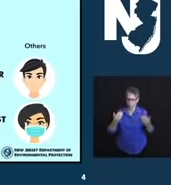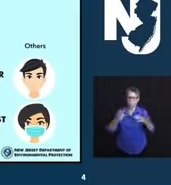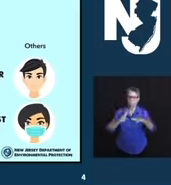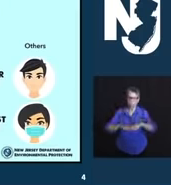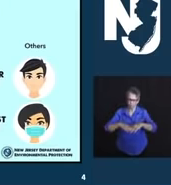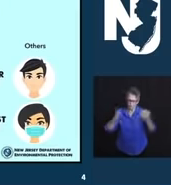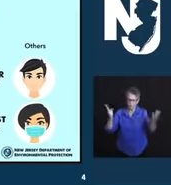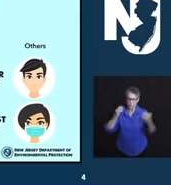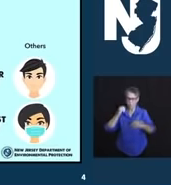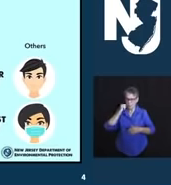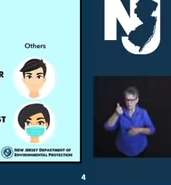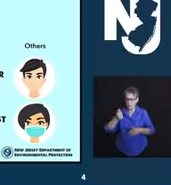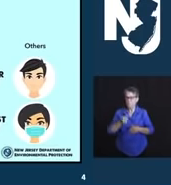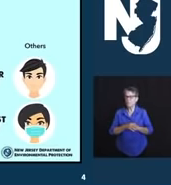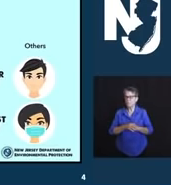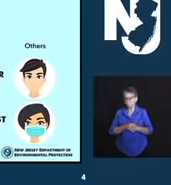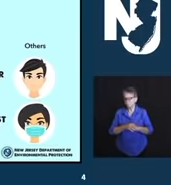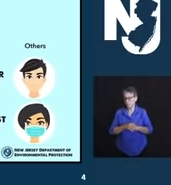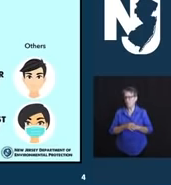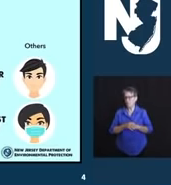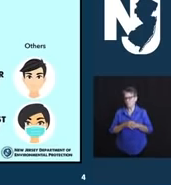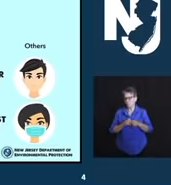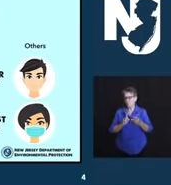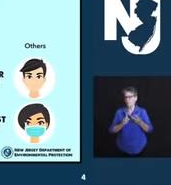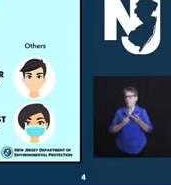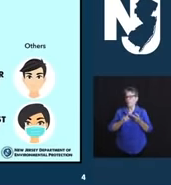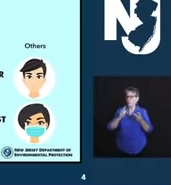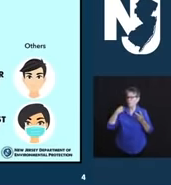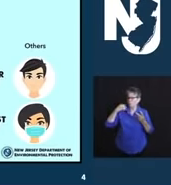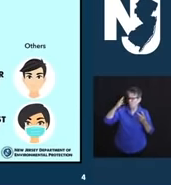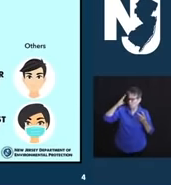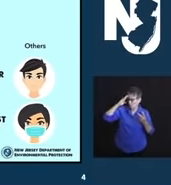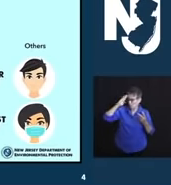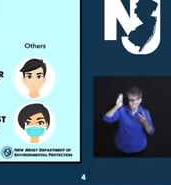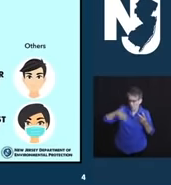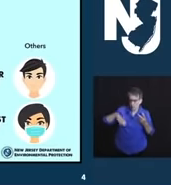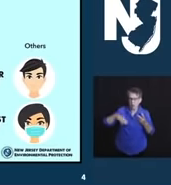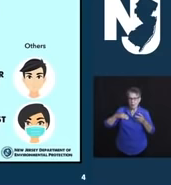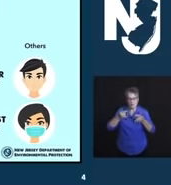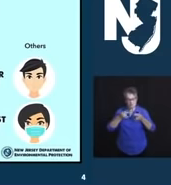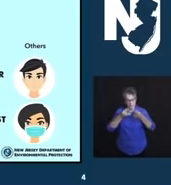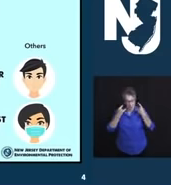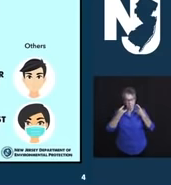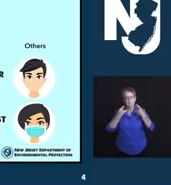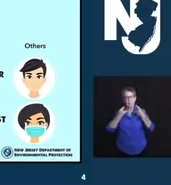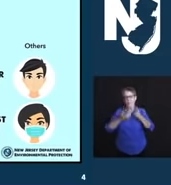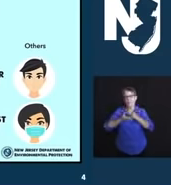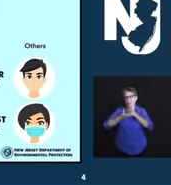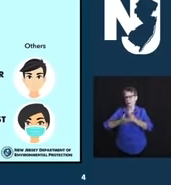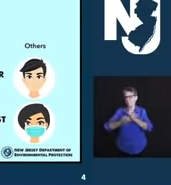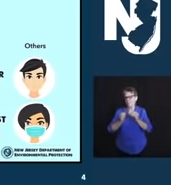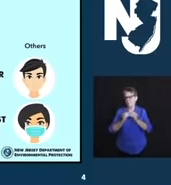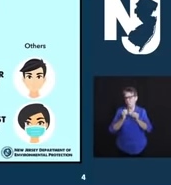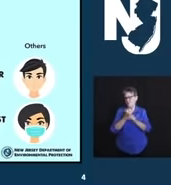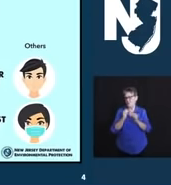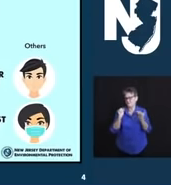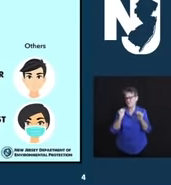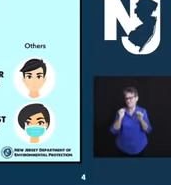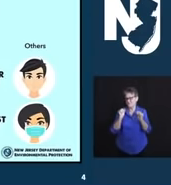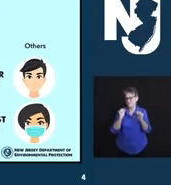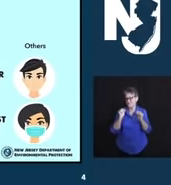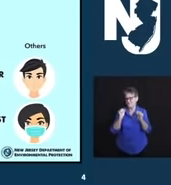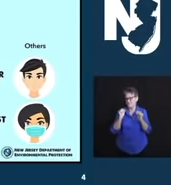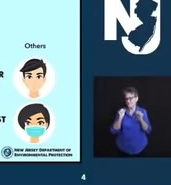than not wearing a face covering. This simple reason is why, as we have gradually allowed for the restart of indoor activities,